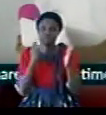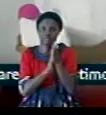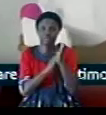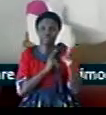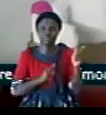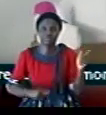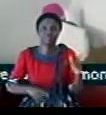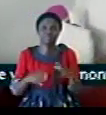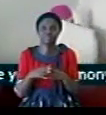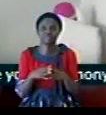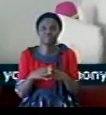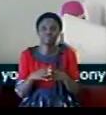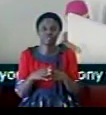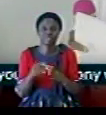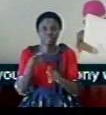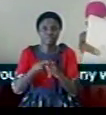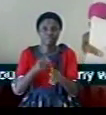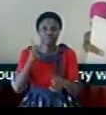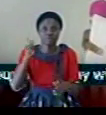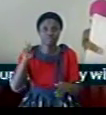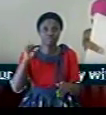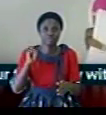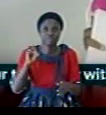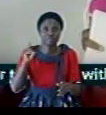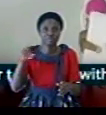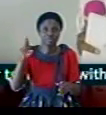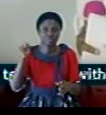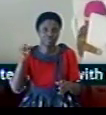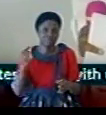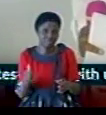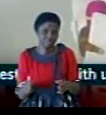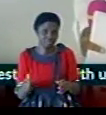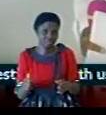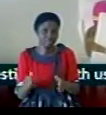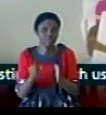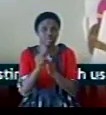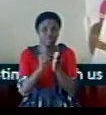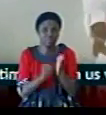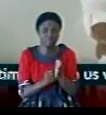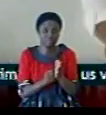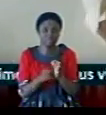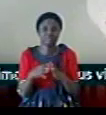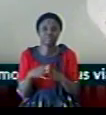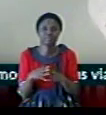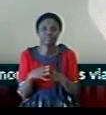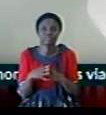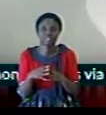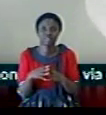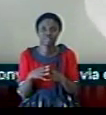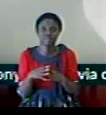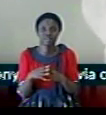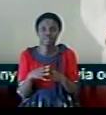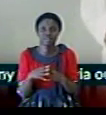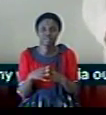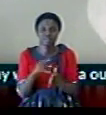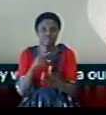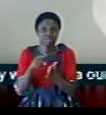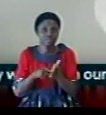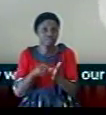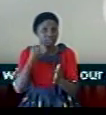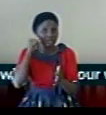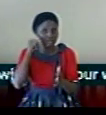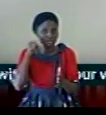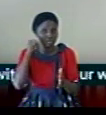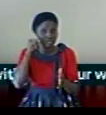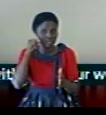Johanna. We are from Kaduna State, campground group of districts. This girl has been